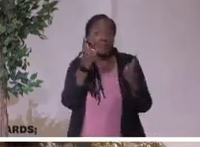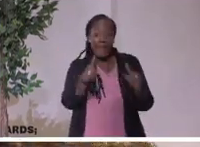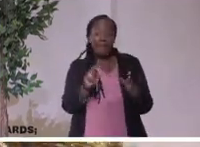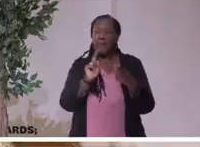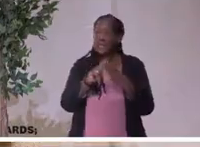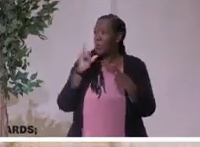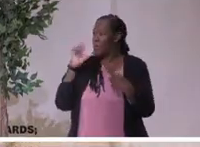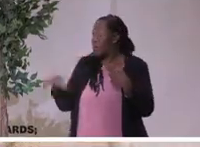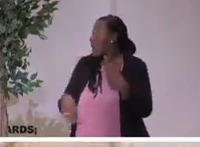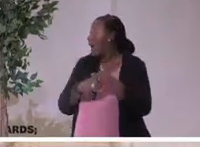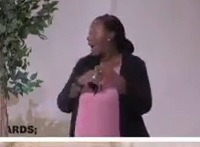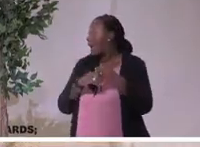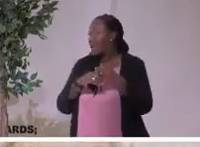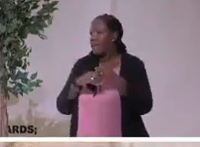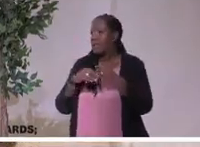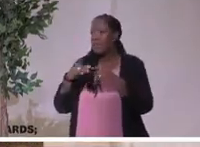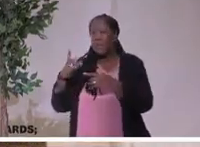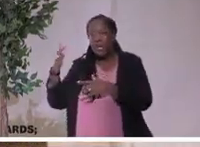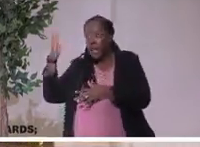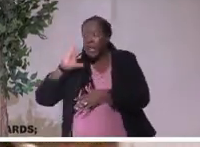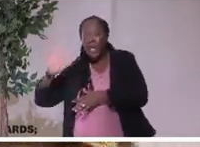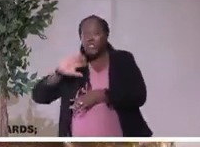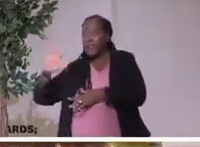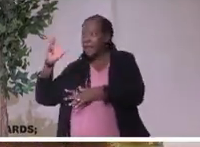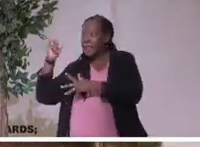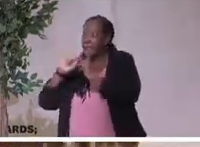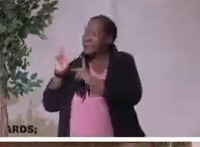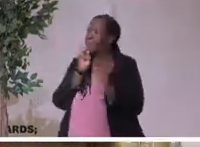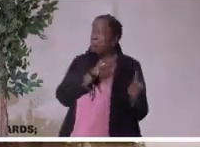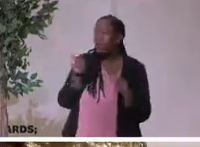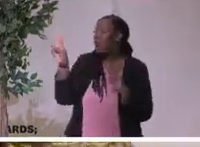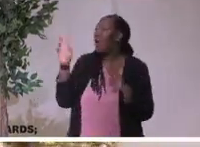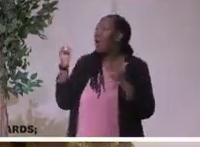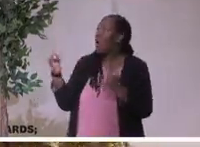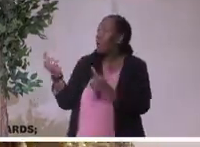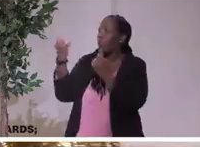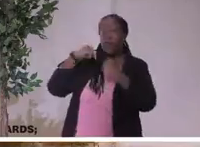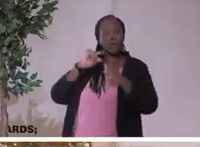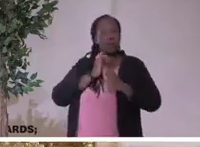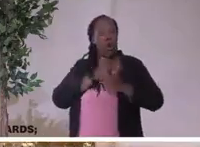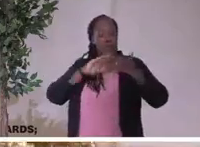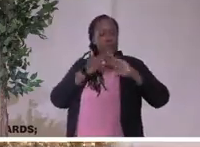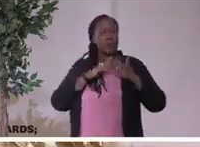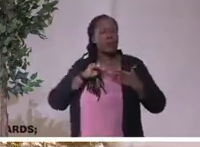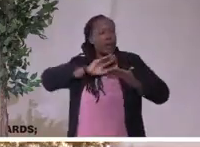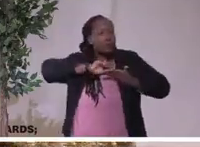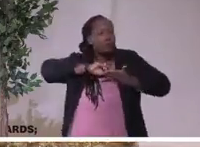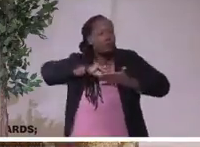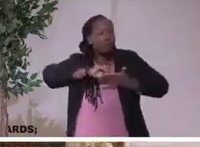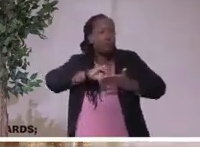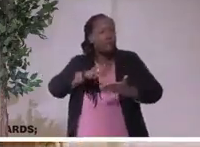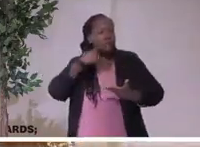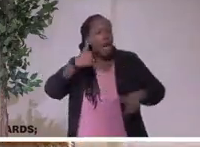umbrella from HBO Max's Legendary that people started coming to our community. Our community has been fueling fashion for a long time and said,